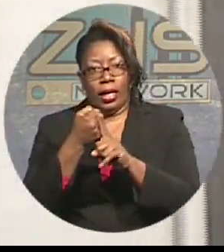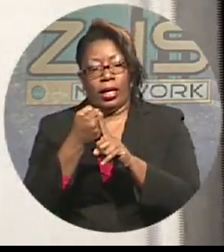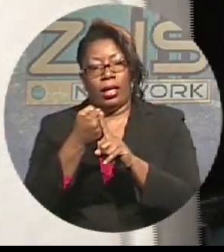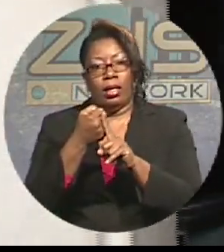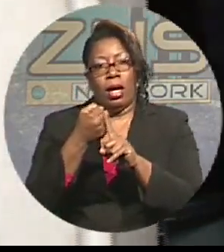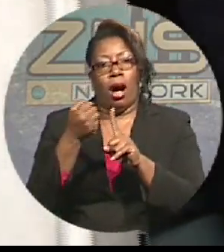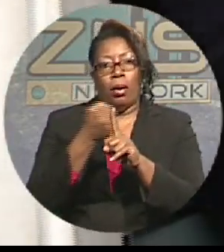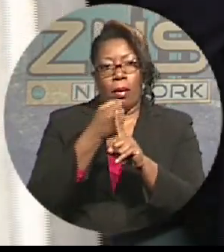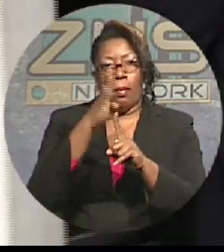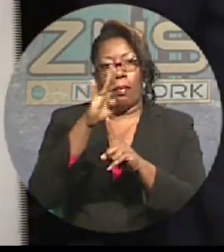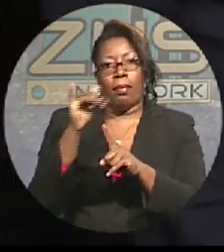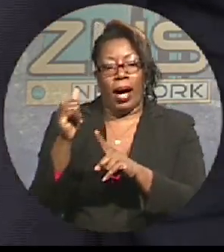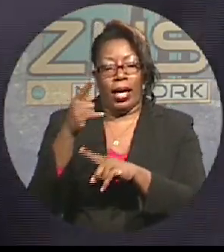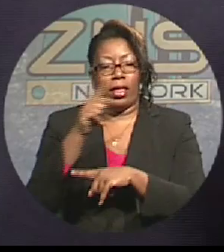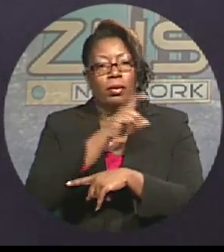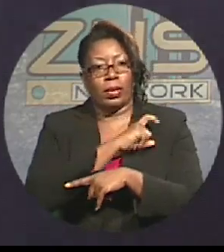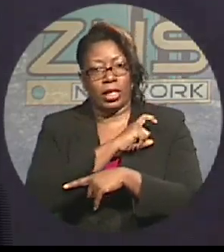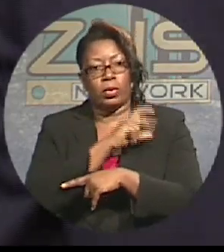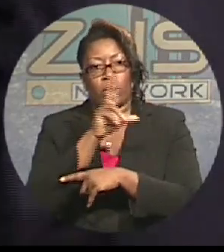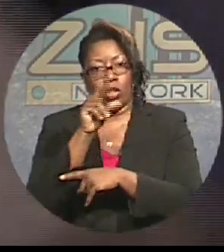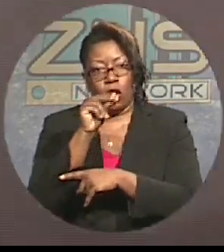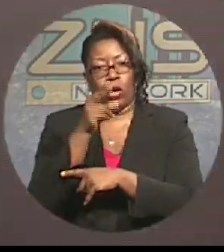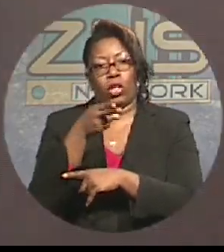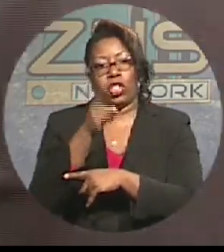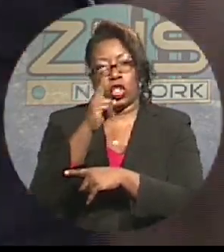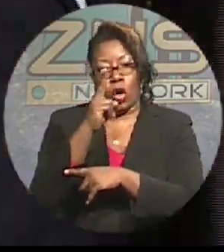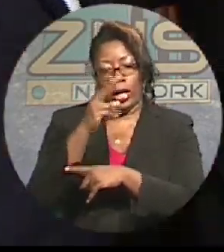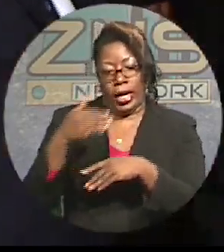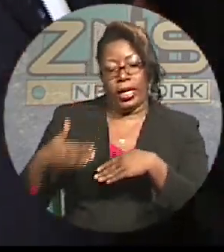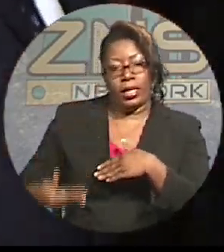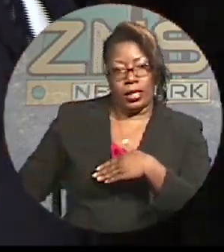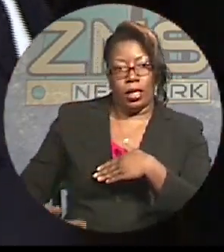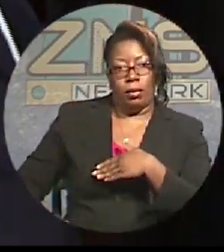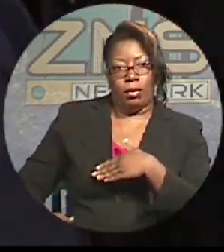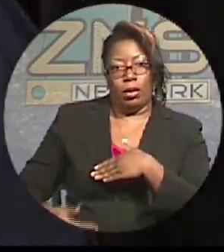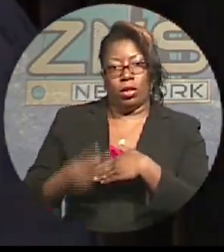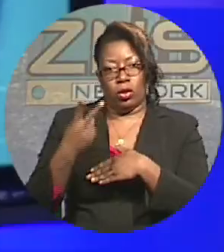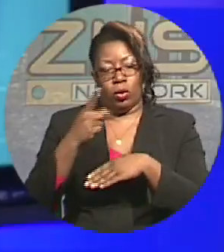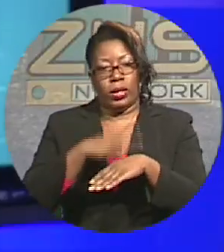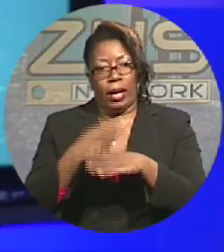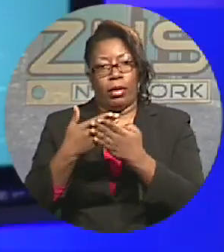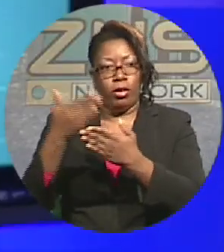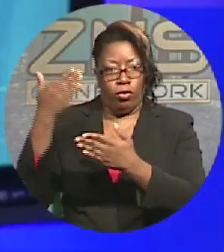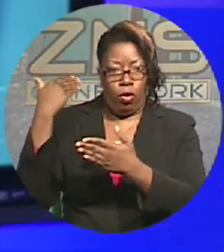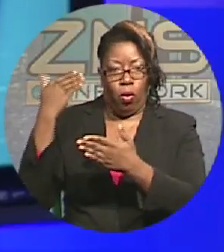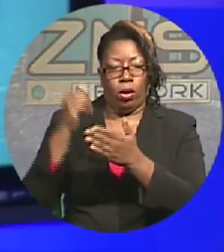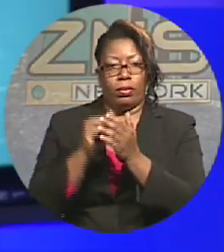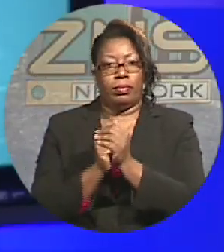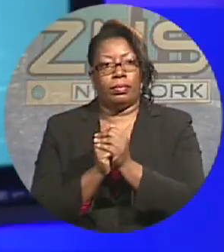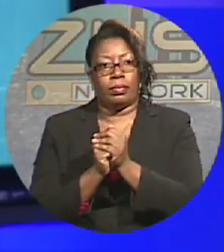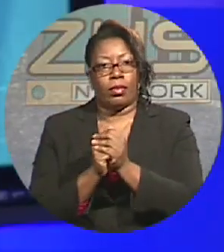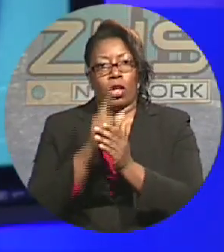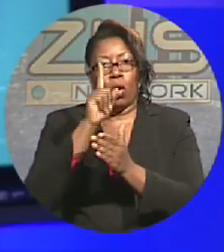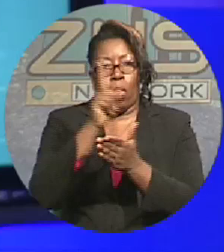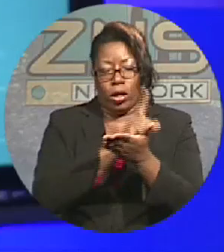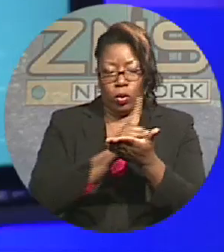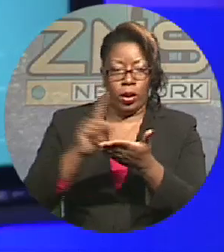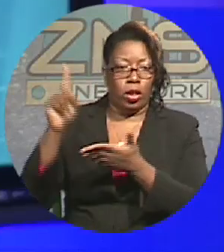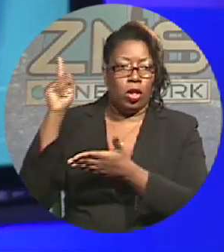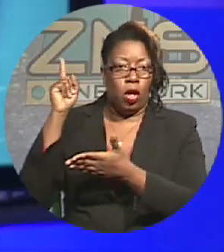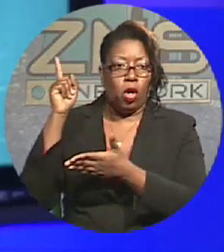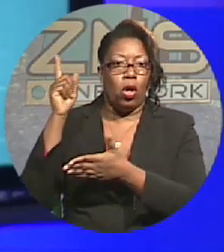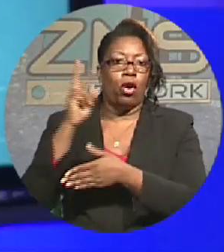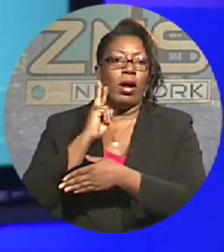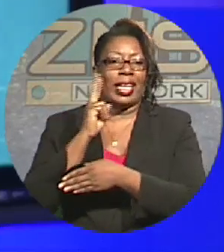past. Meantime, two other men were arraigned earlier in connection with this incident. Well, 1 week ago, Raquel